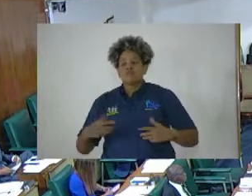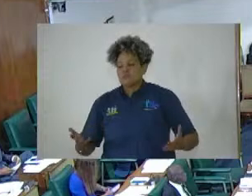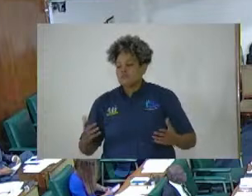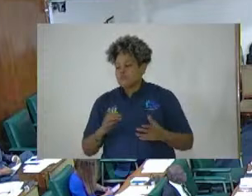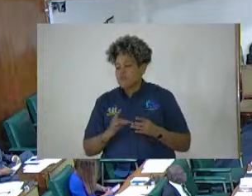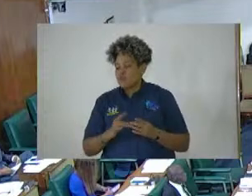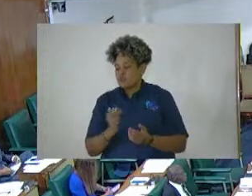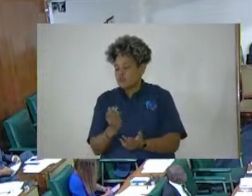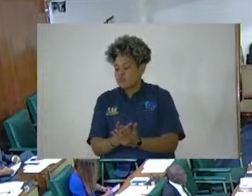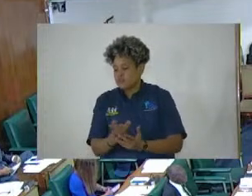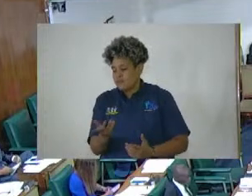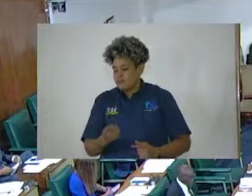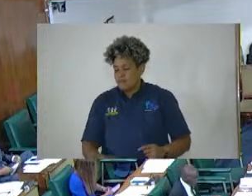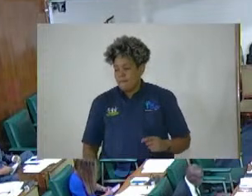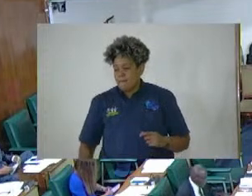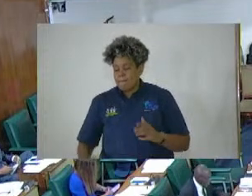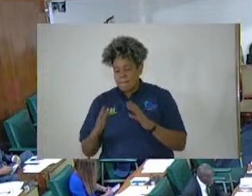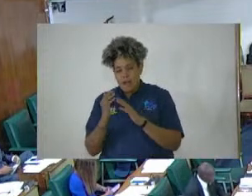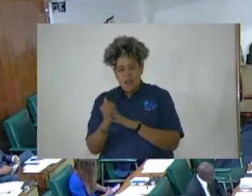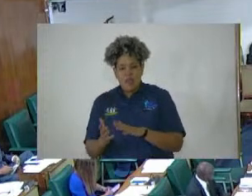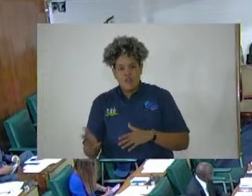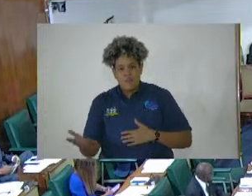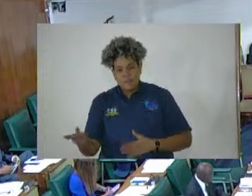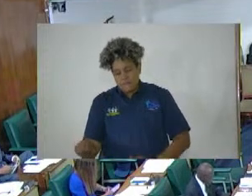Motion has been approved. House Leader.